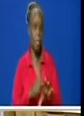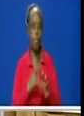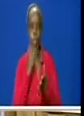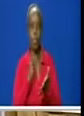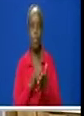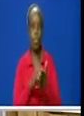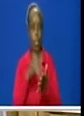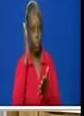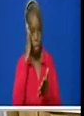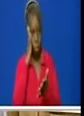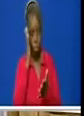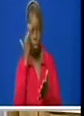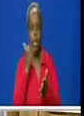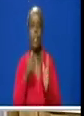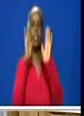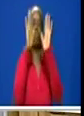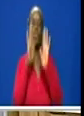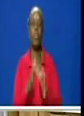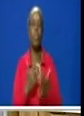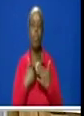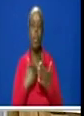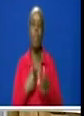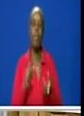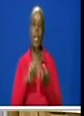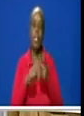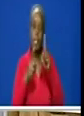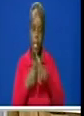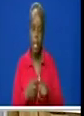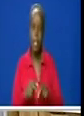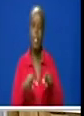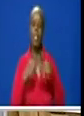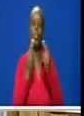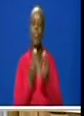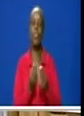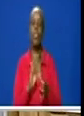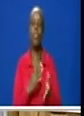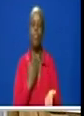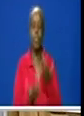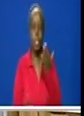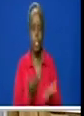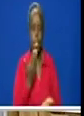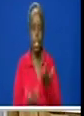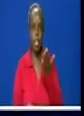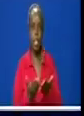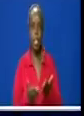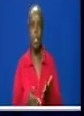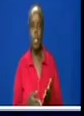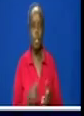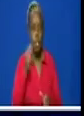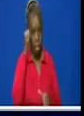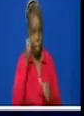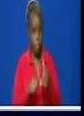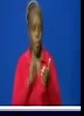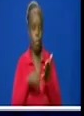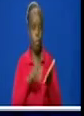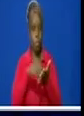we know why it is important to have a standard unit of measuring volume. Well, you may remember what you did last